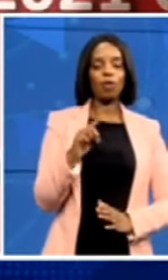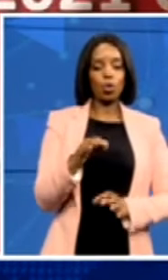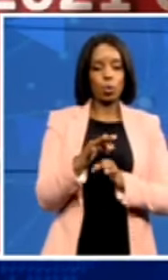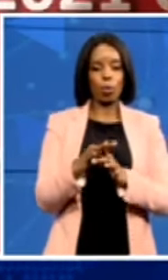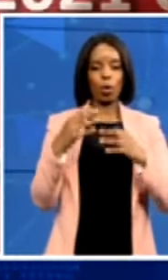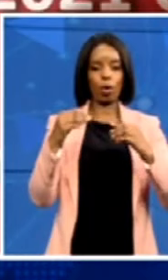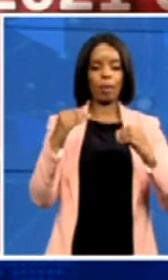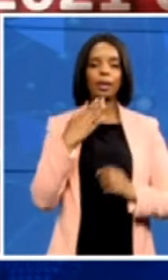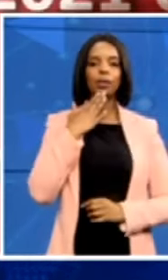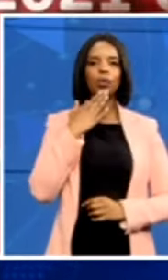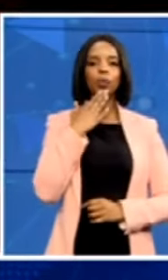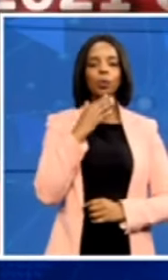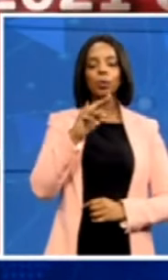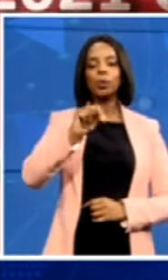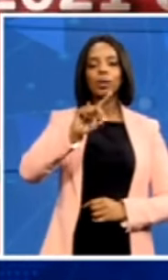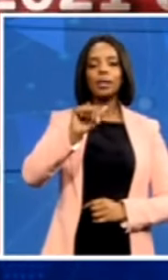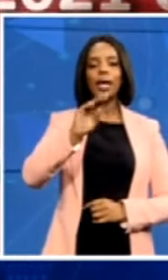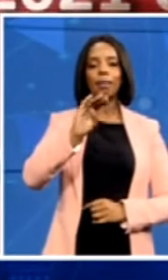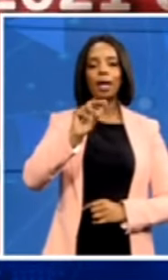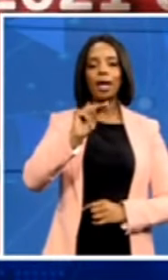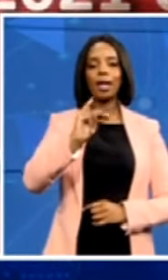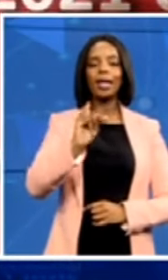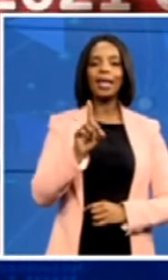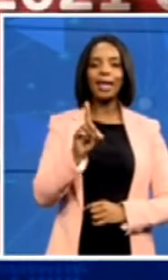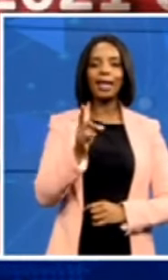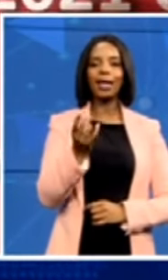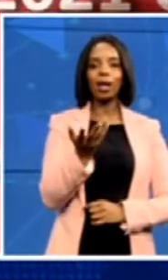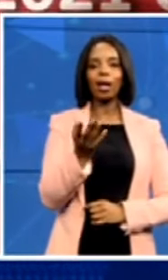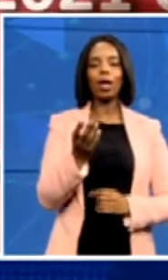National Investigative Hearings into the July 2021